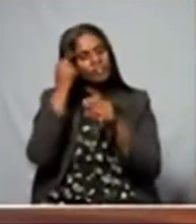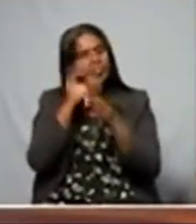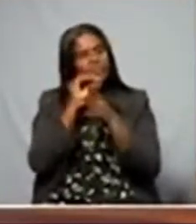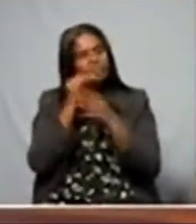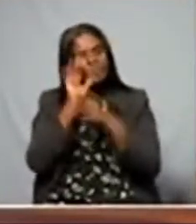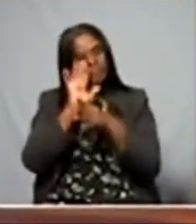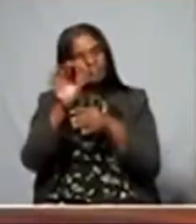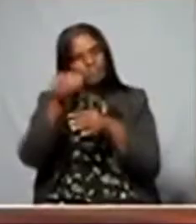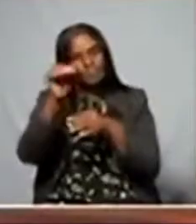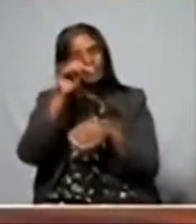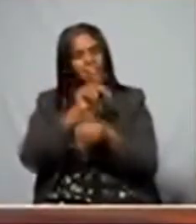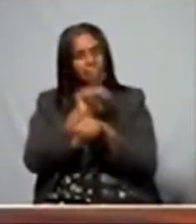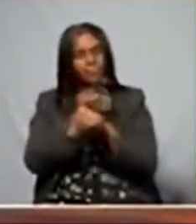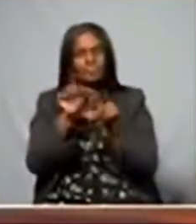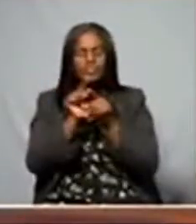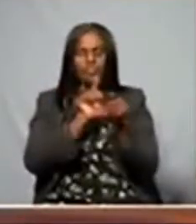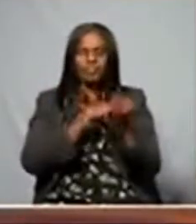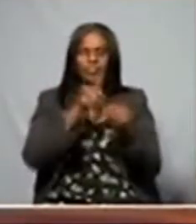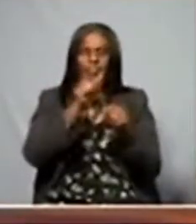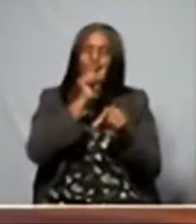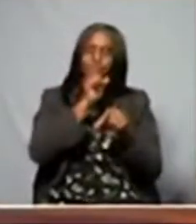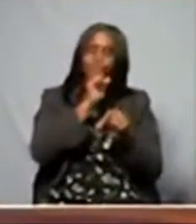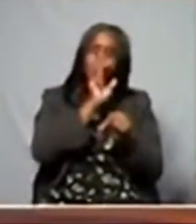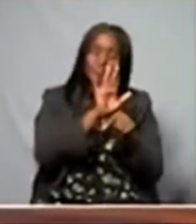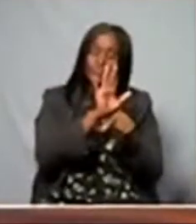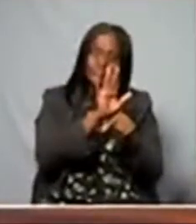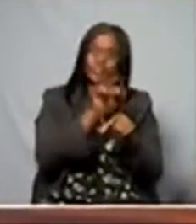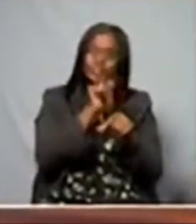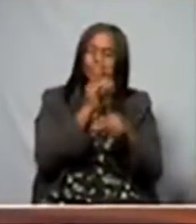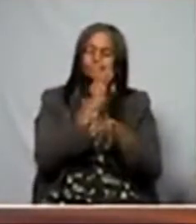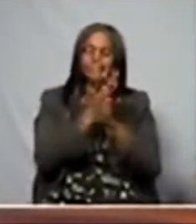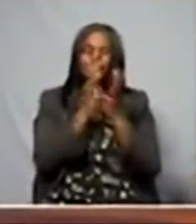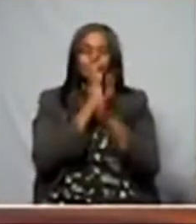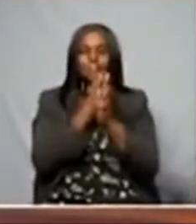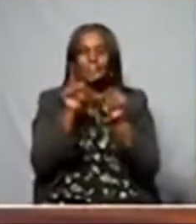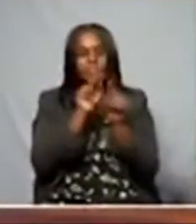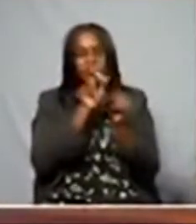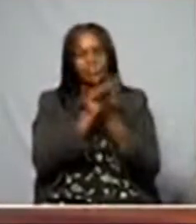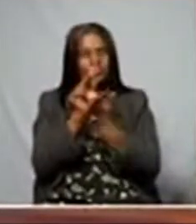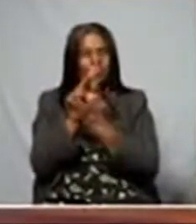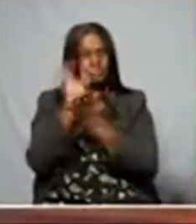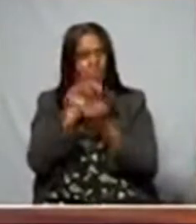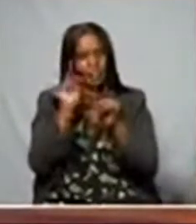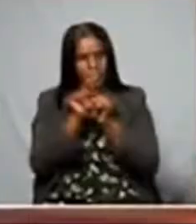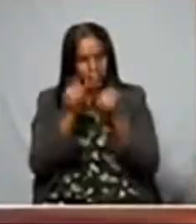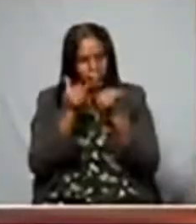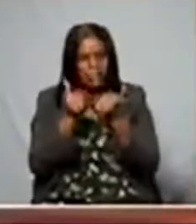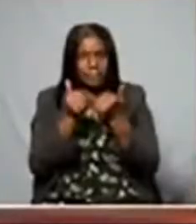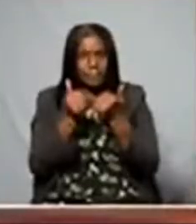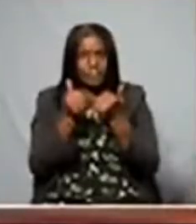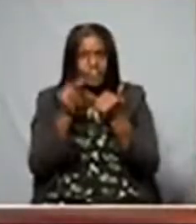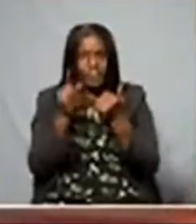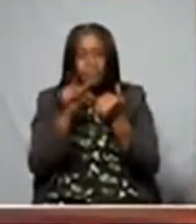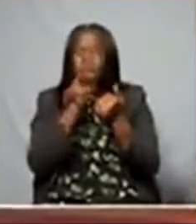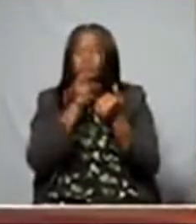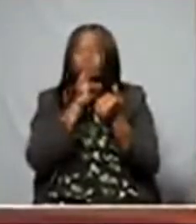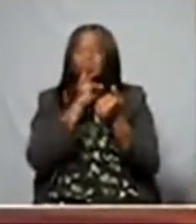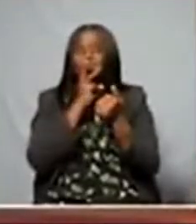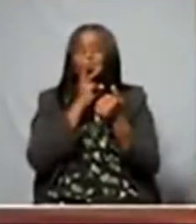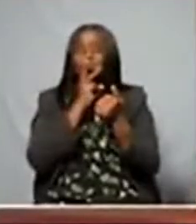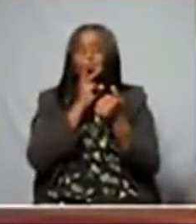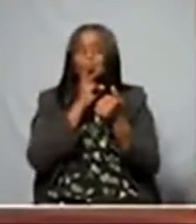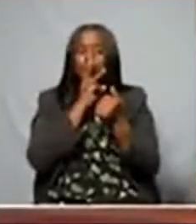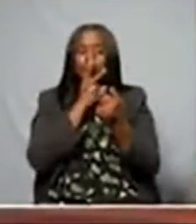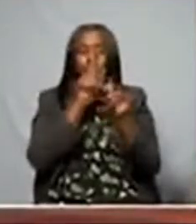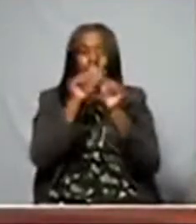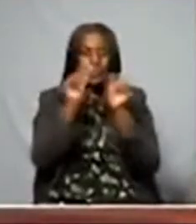a project, are sure that the contract has been signed and now the borehole, that particular